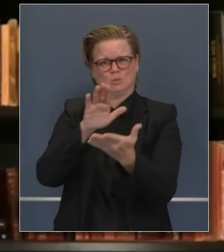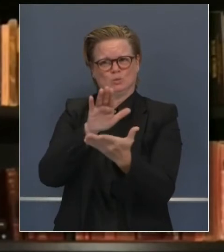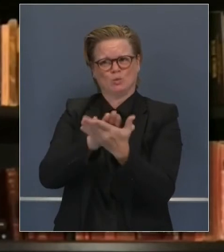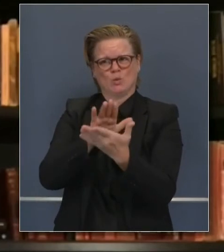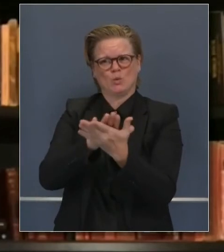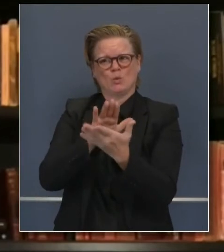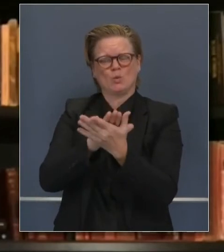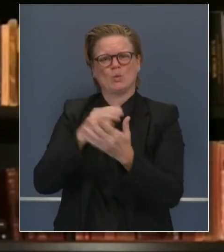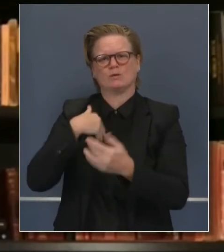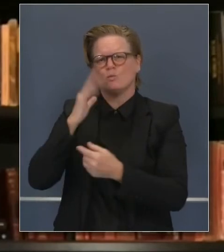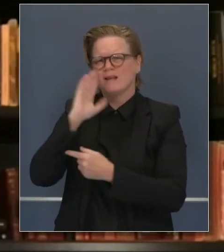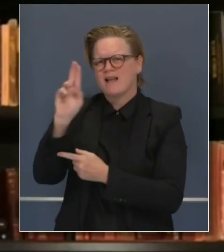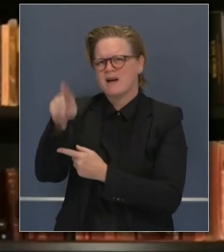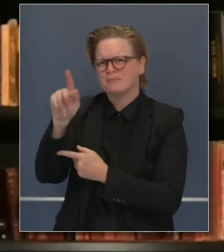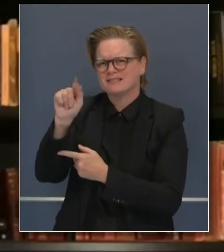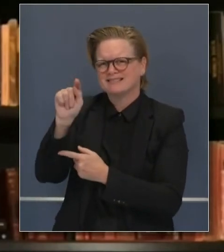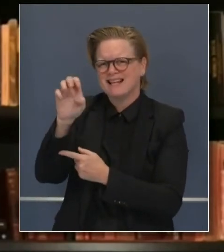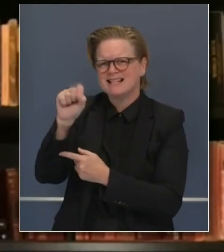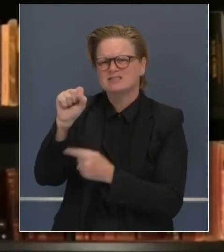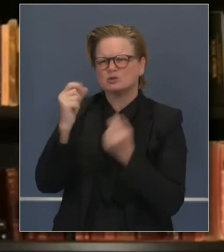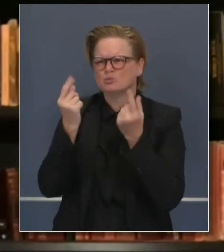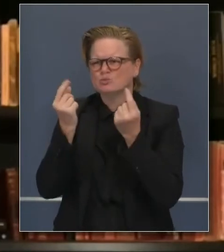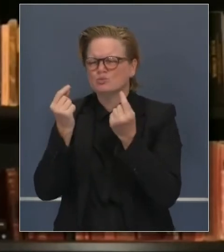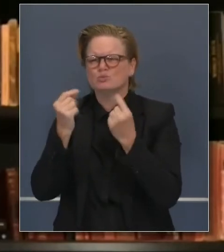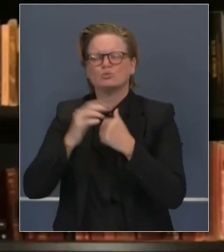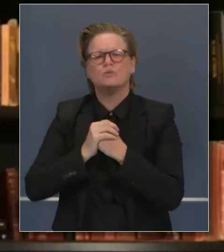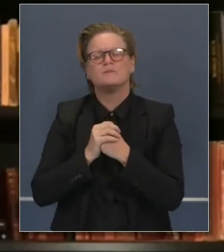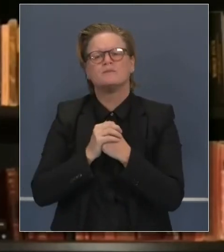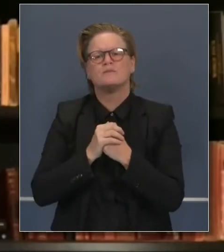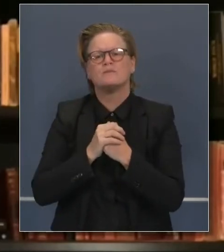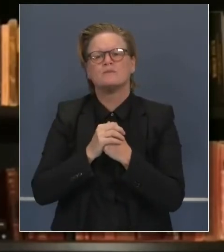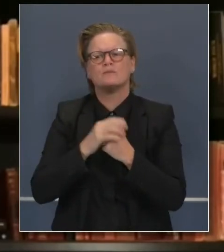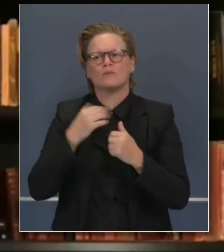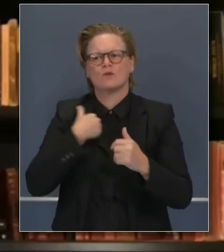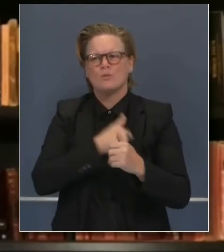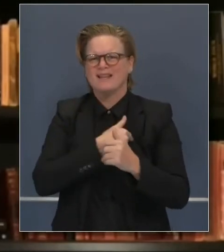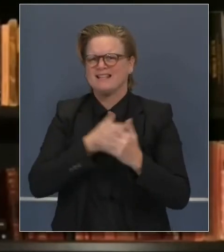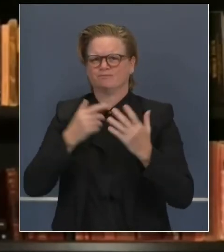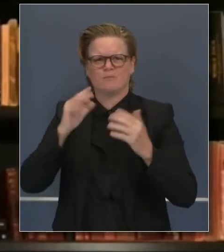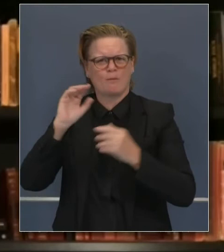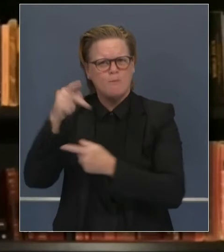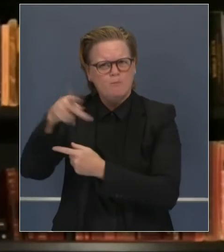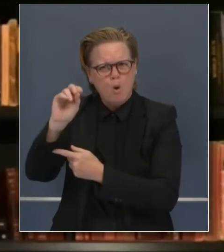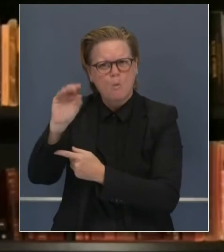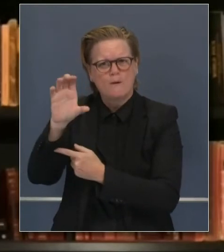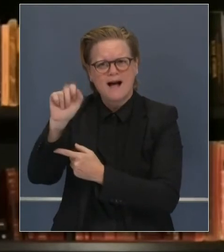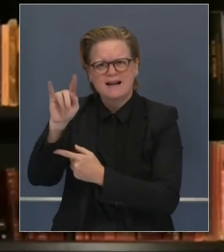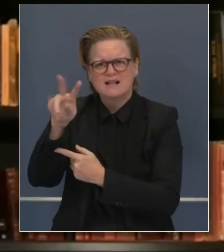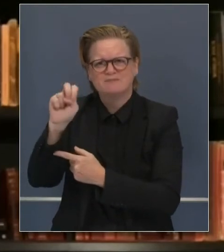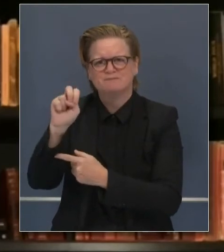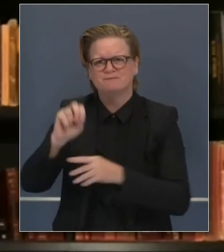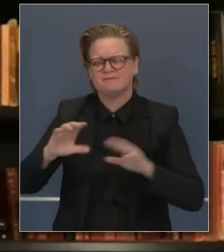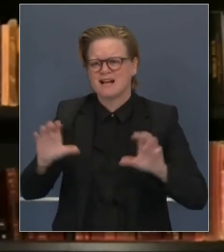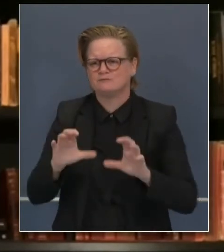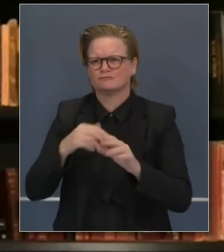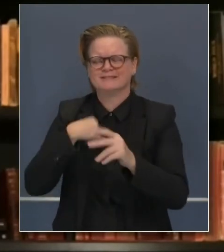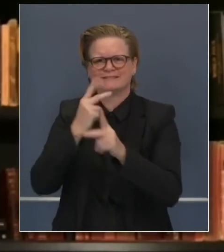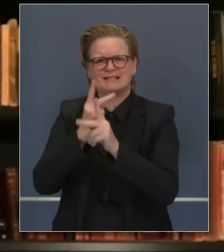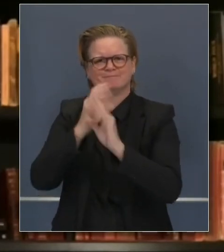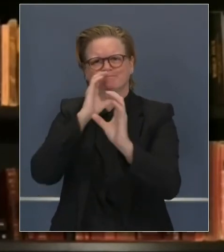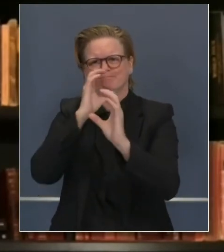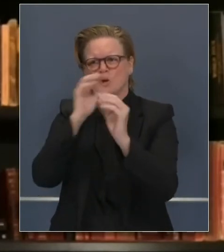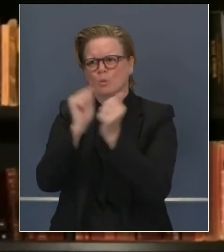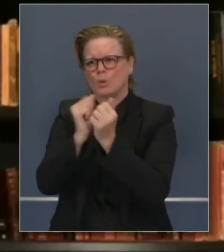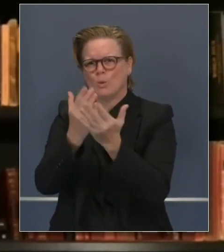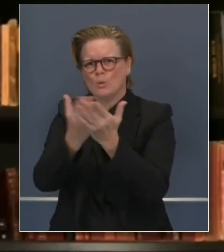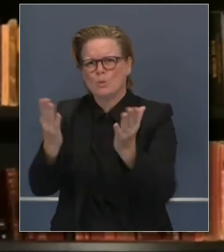We will be active in providing information in real time, updating based upon not just the epidemiology